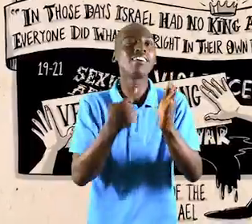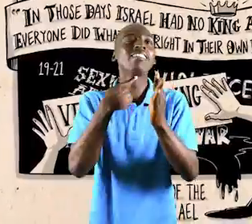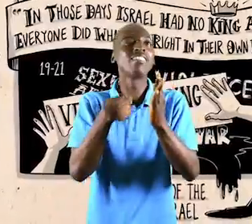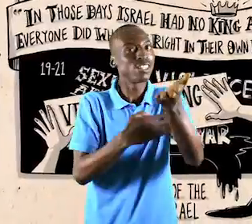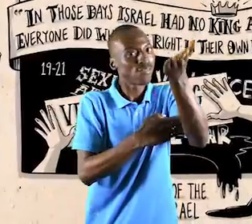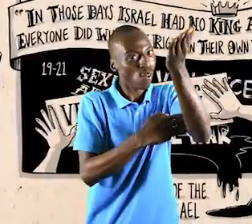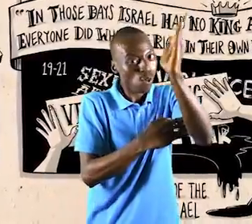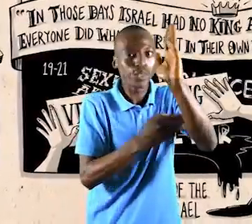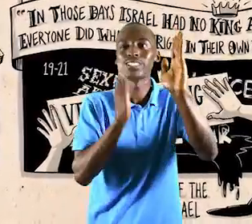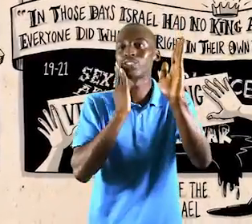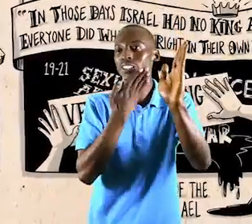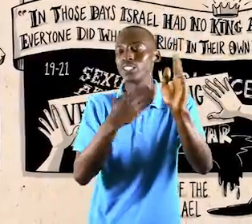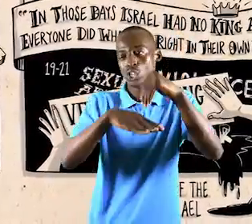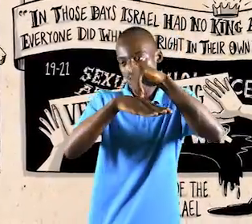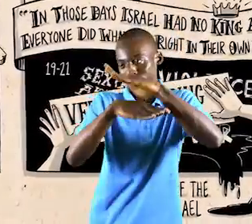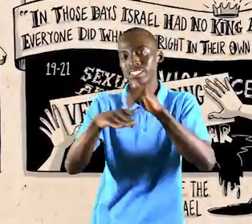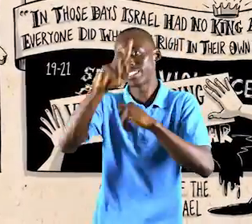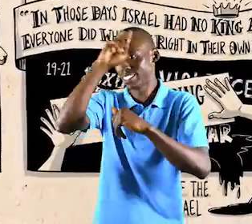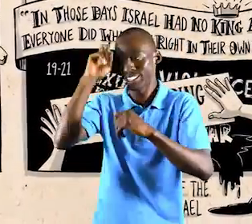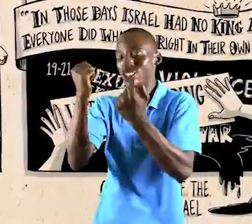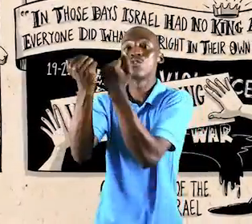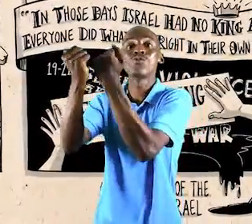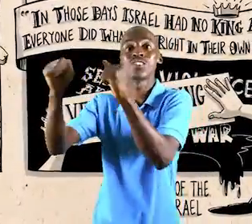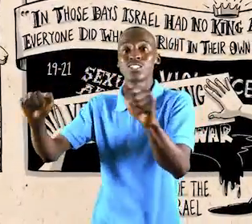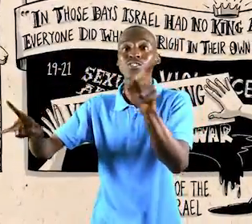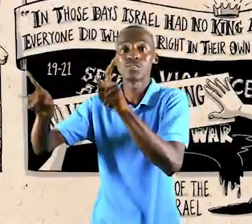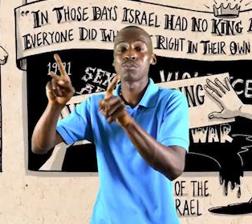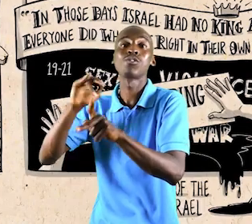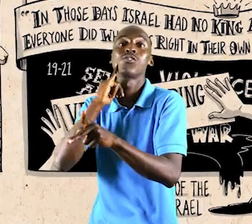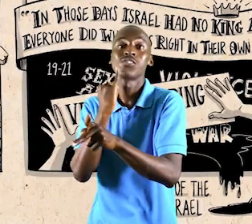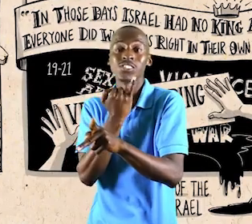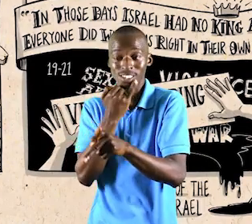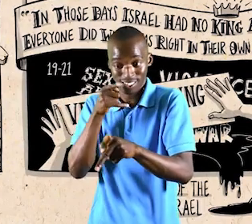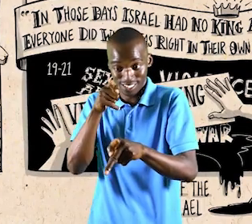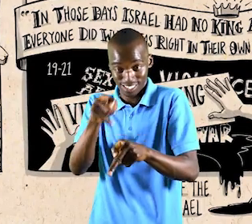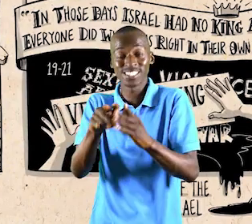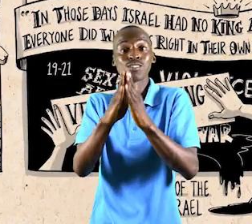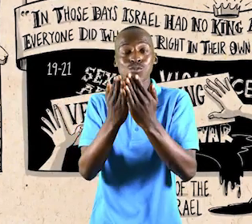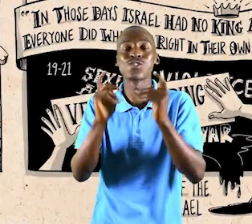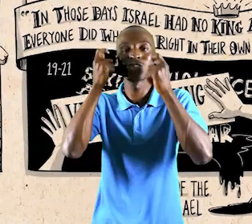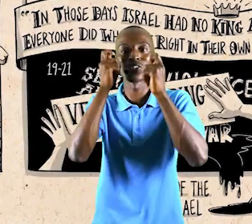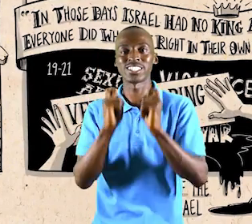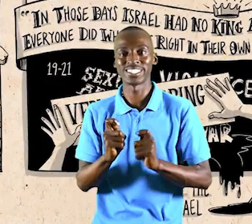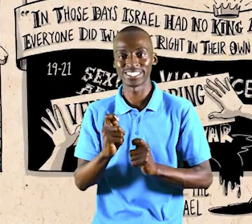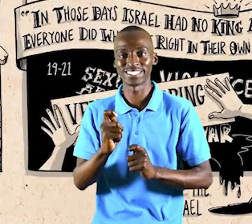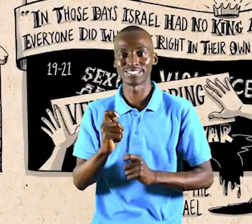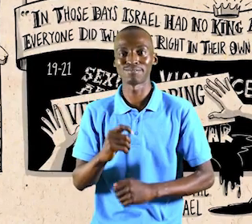for God's grace to send a king who will rescue his people. And that's the book of Judges.